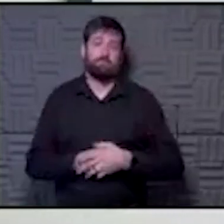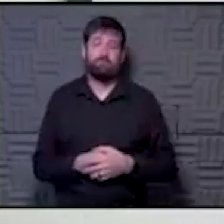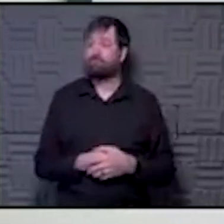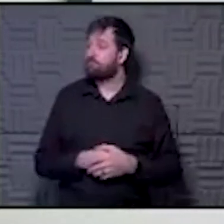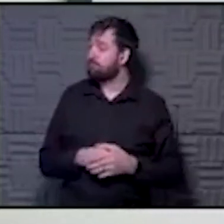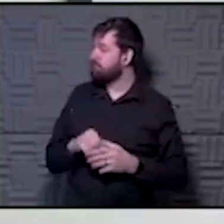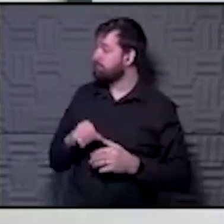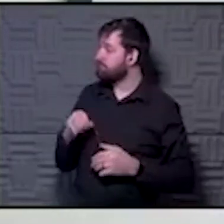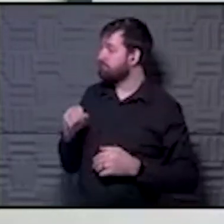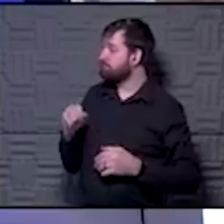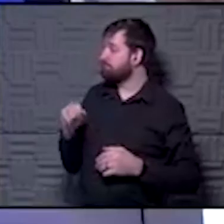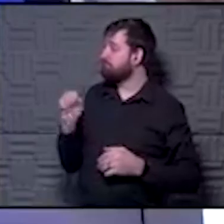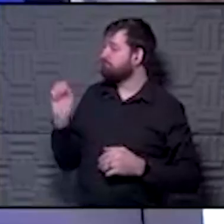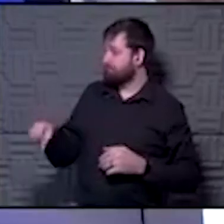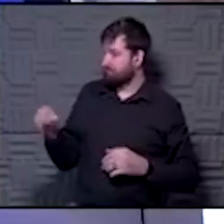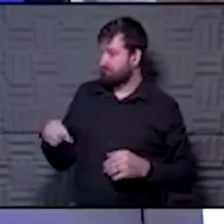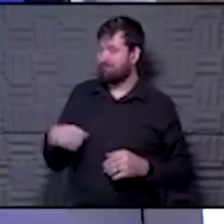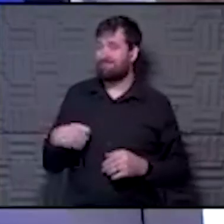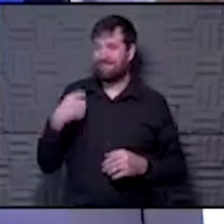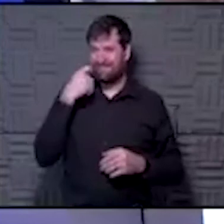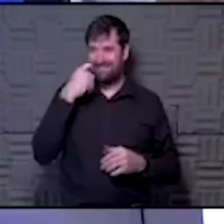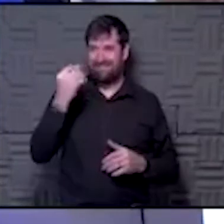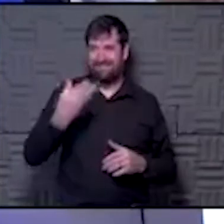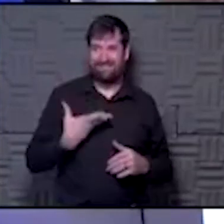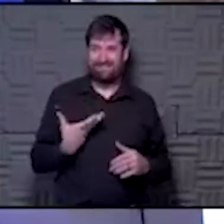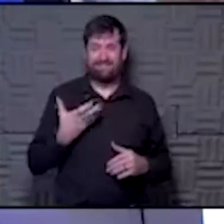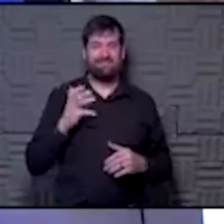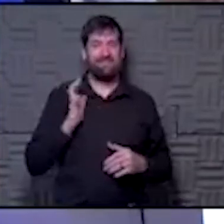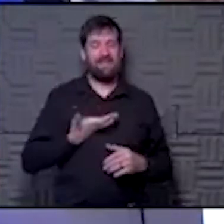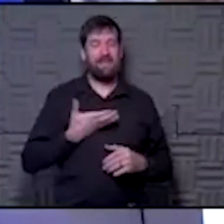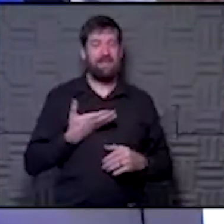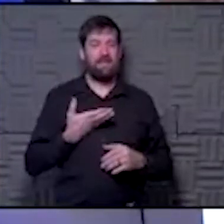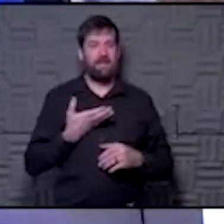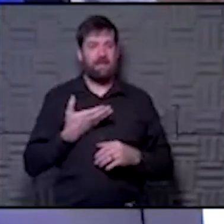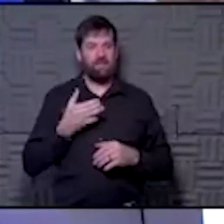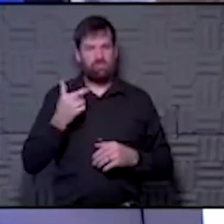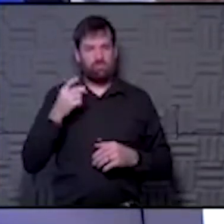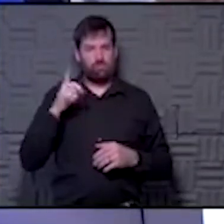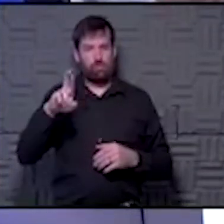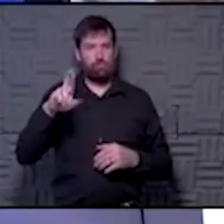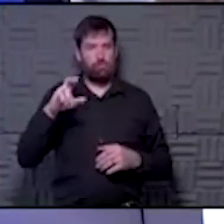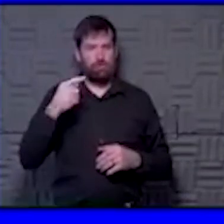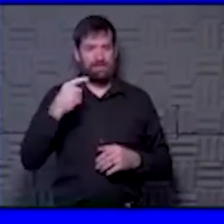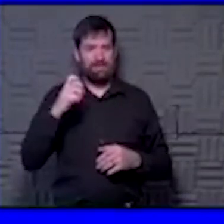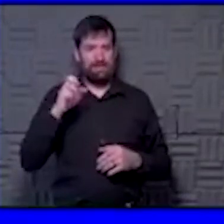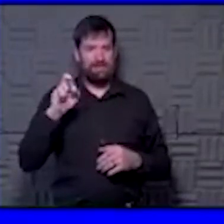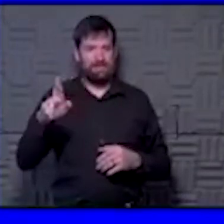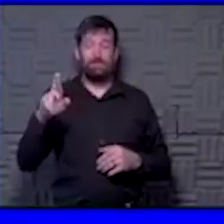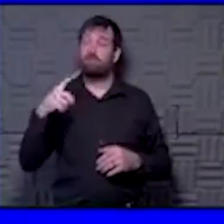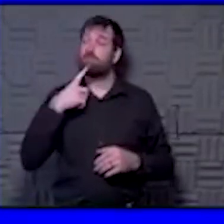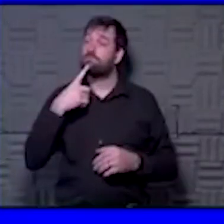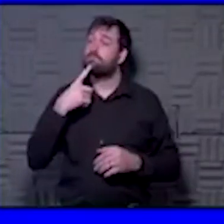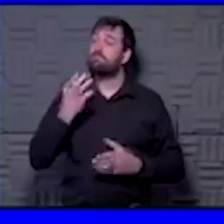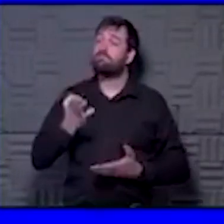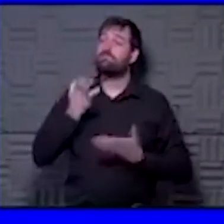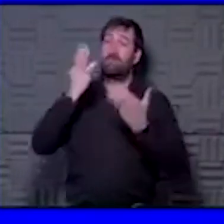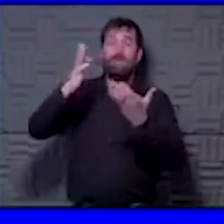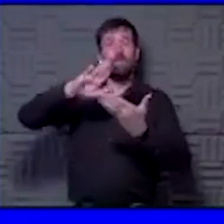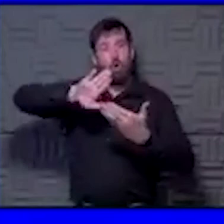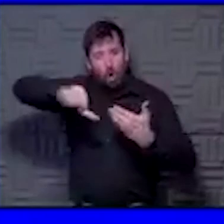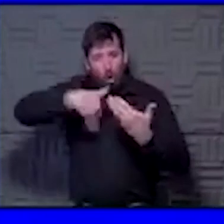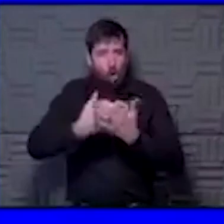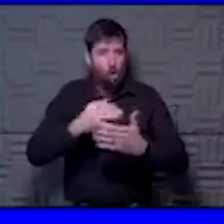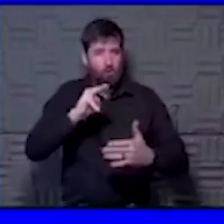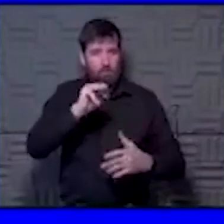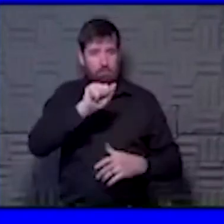Hawk, final thoughts? Yeah, well, I just heard from our resident immunology expert, Dr. Gear, And she said she is recommending all of her mast cell patients